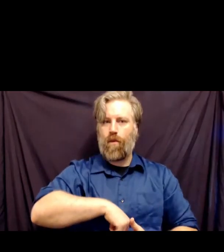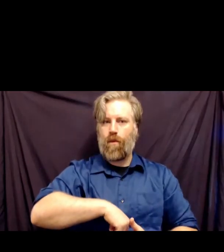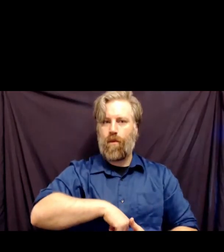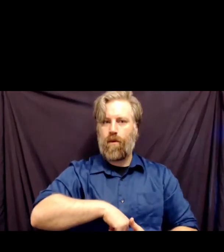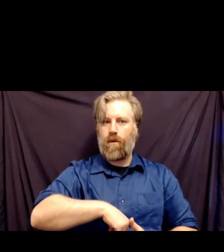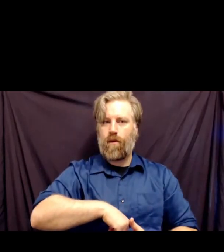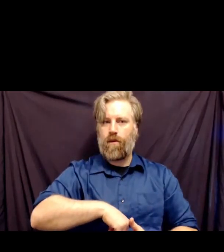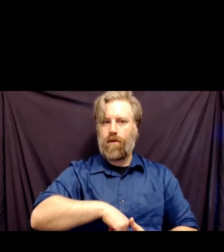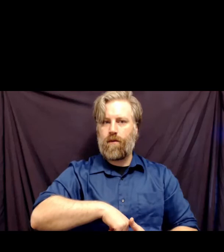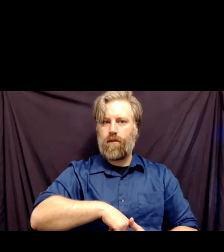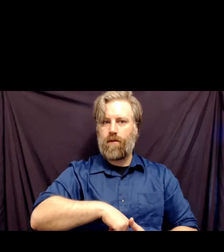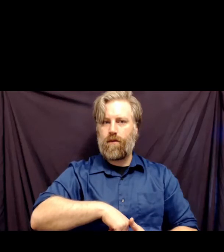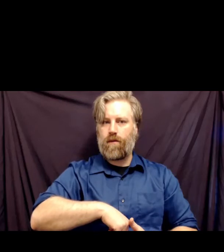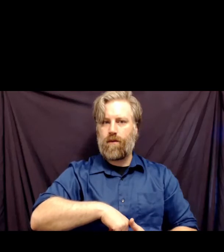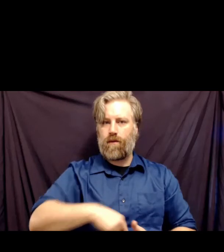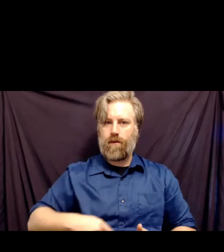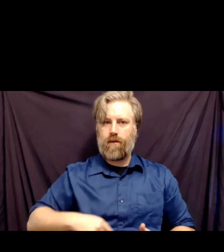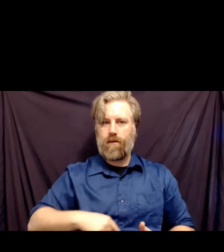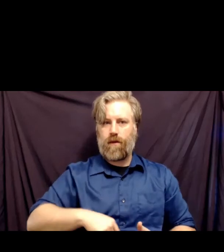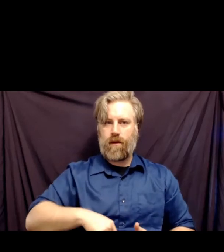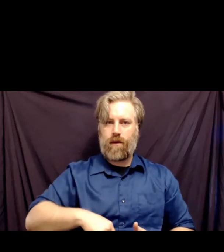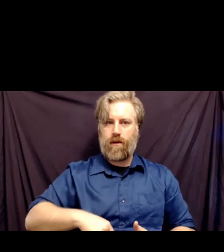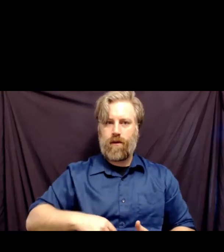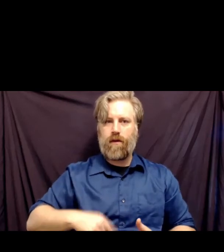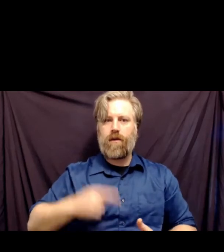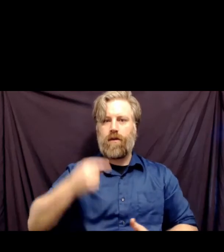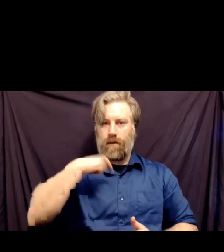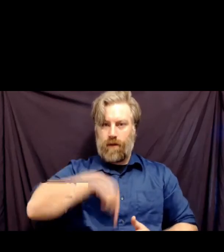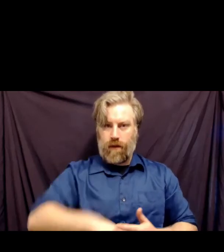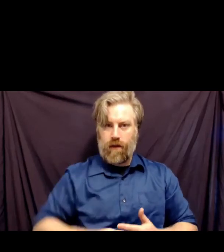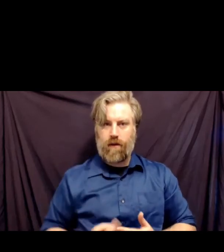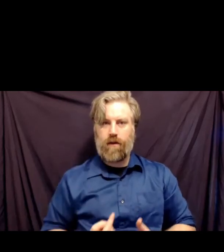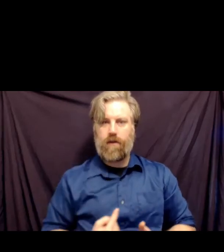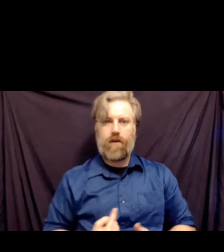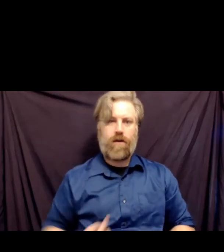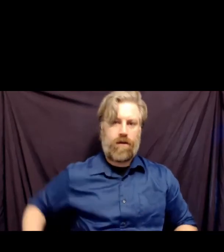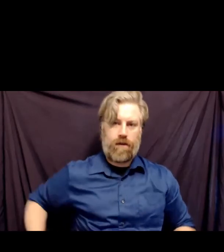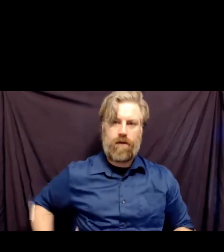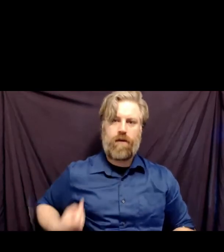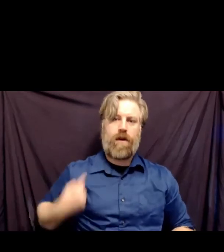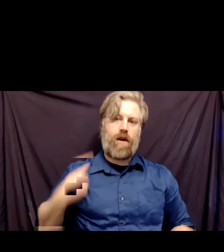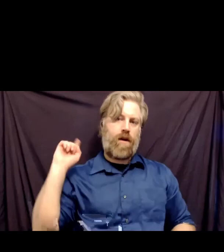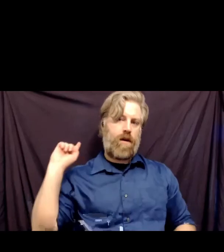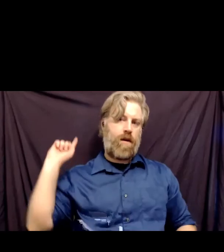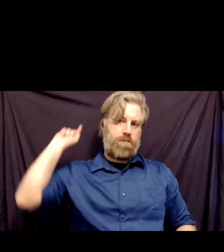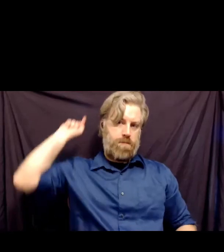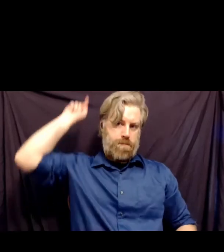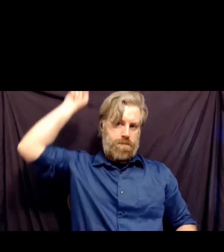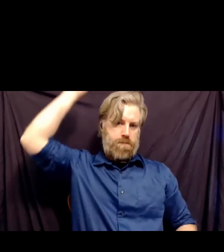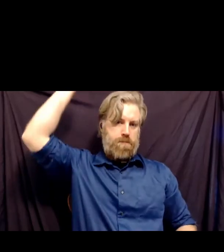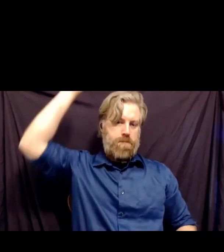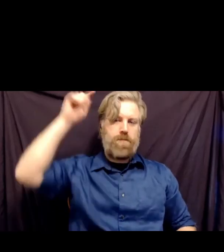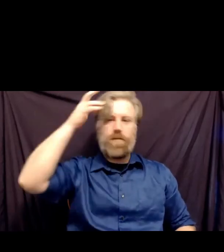down around the bottom of the torso, and then up along the spine, along the back channel.